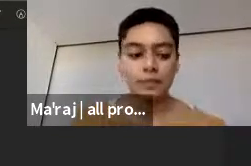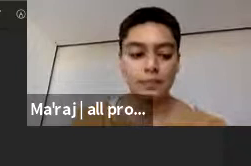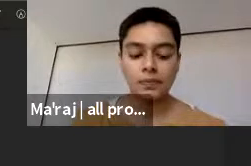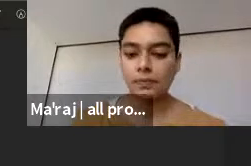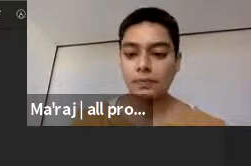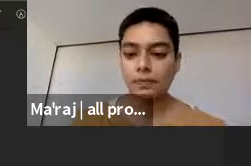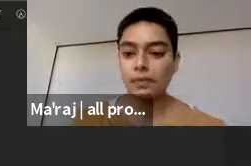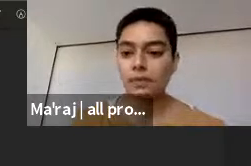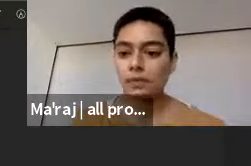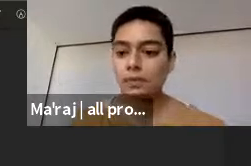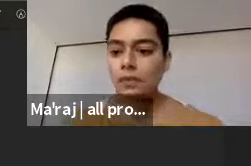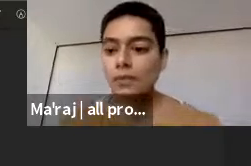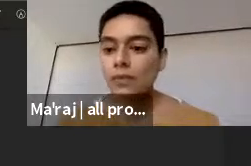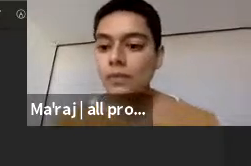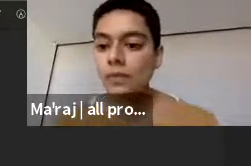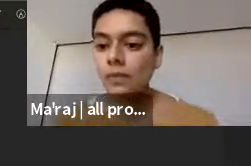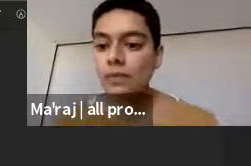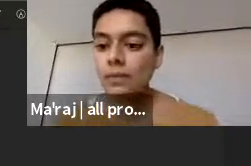level.